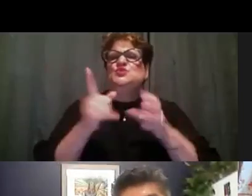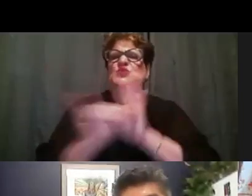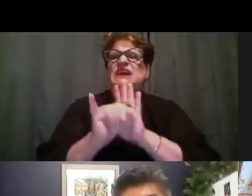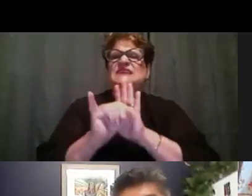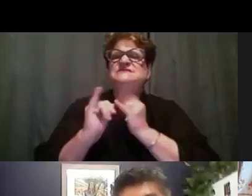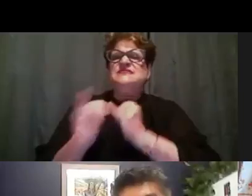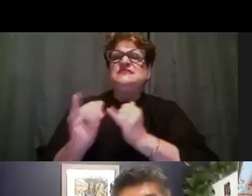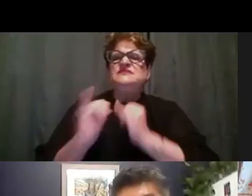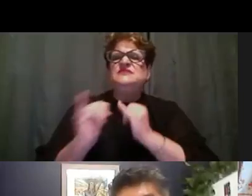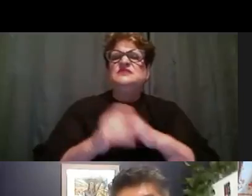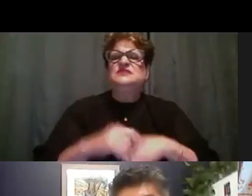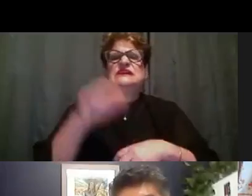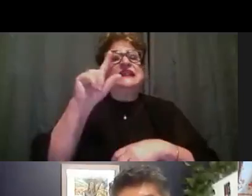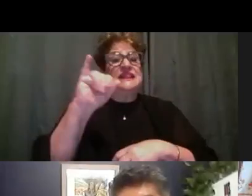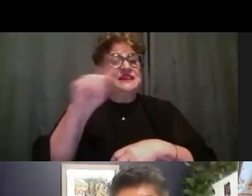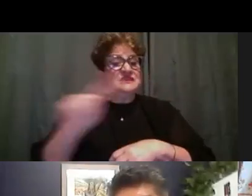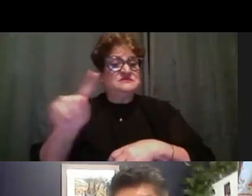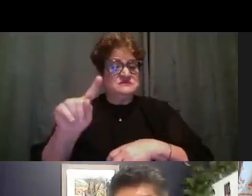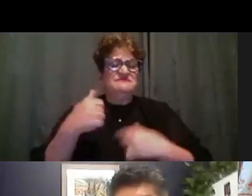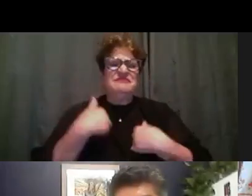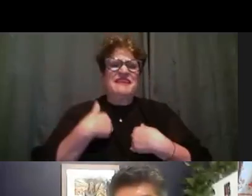identify with